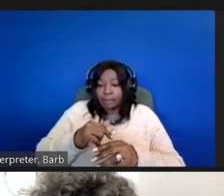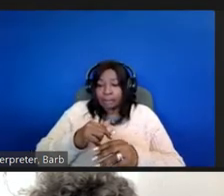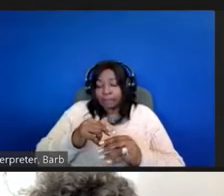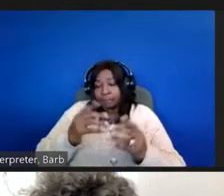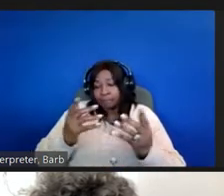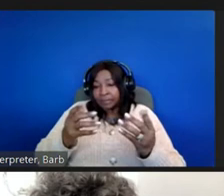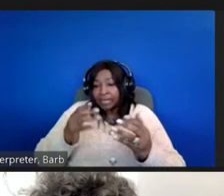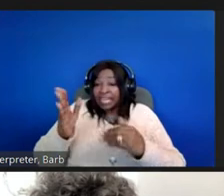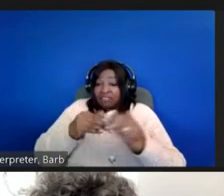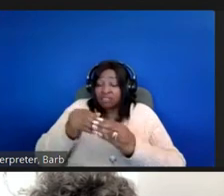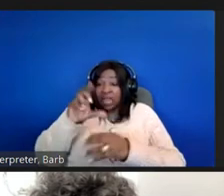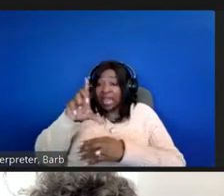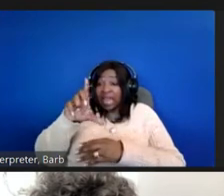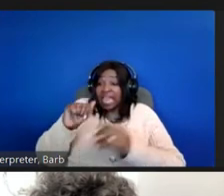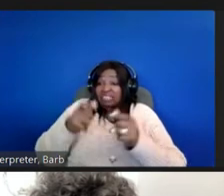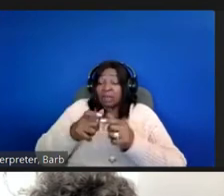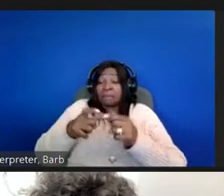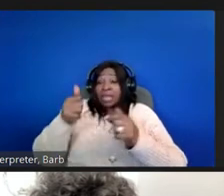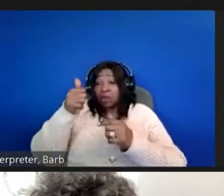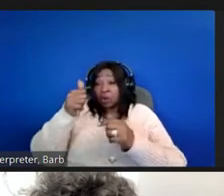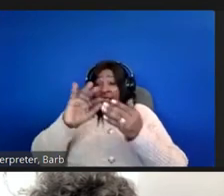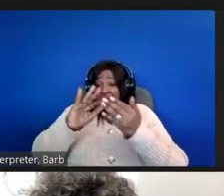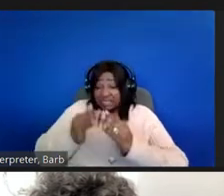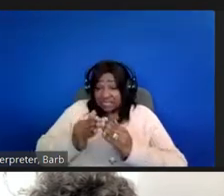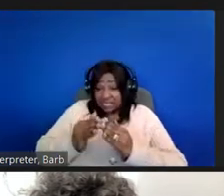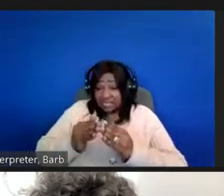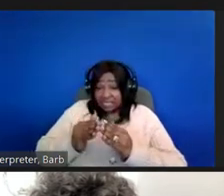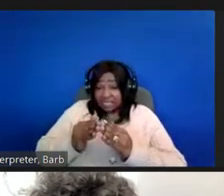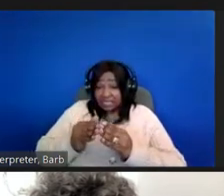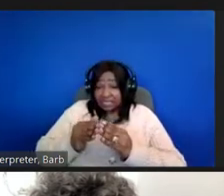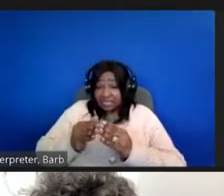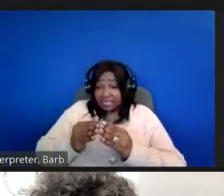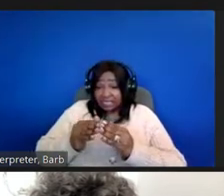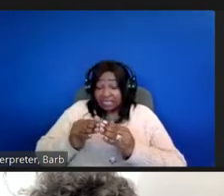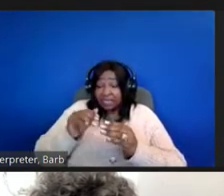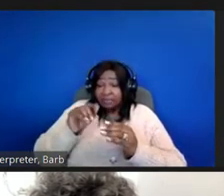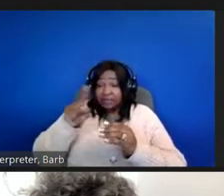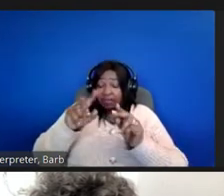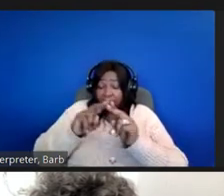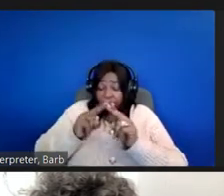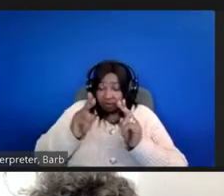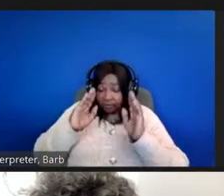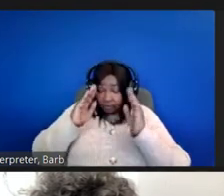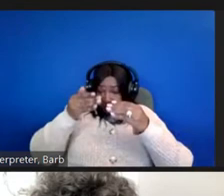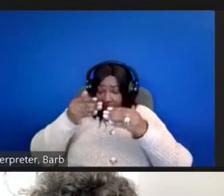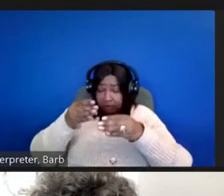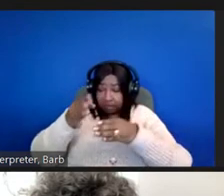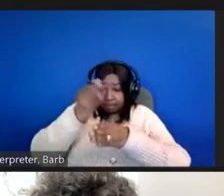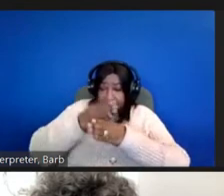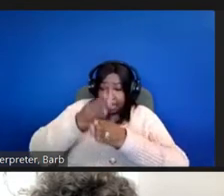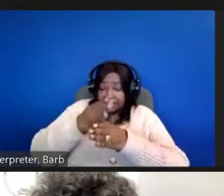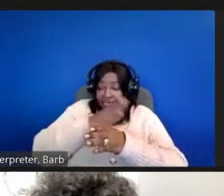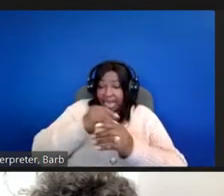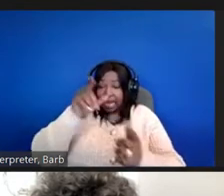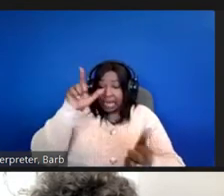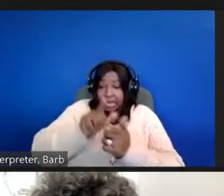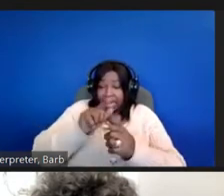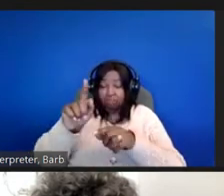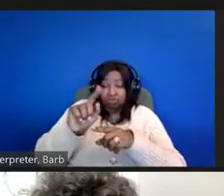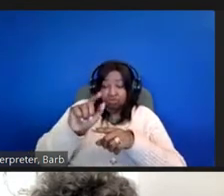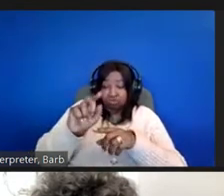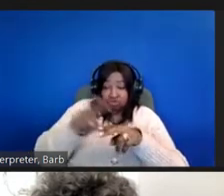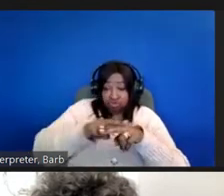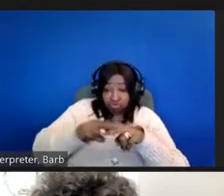LA is a bigger city, they're very bus centric and less trained. So it's kind of hard to do